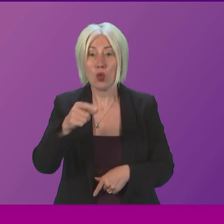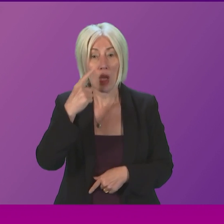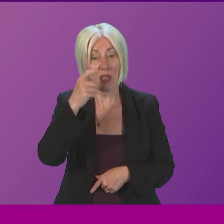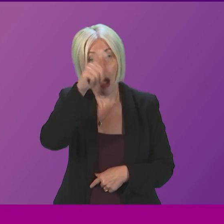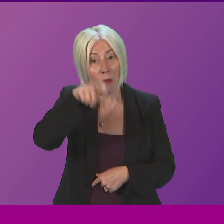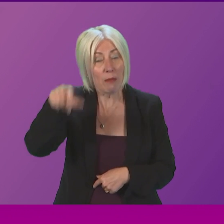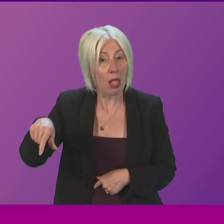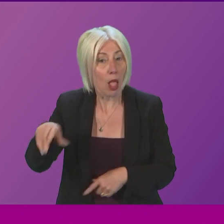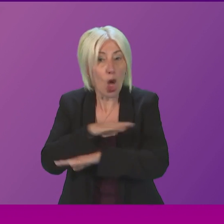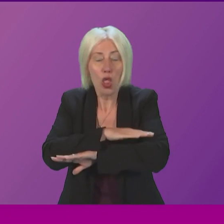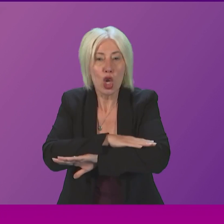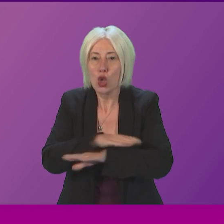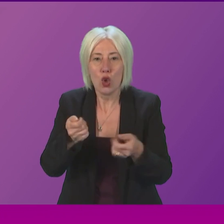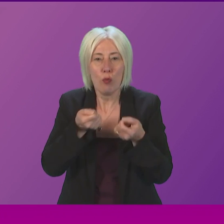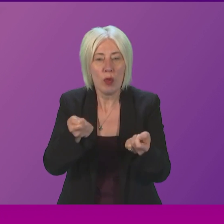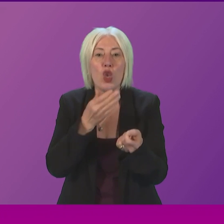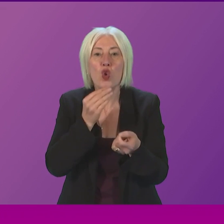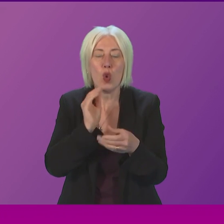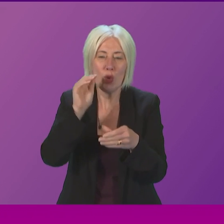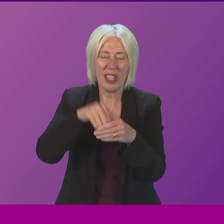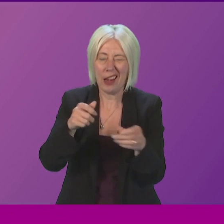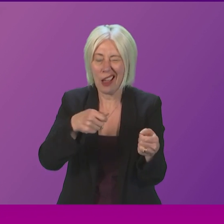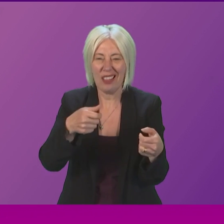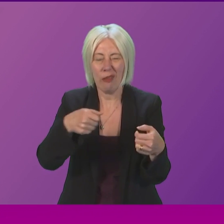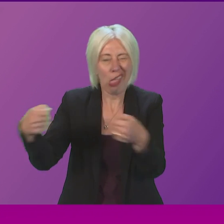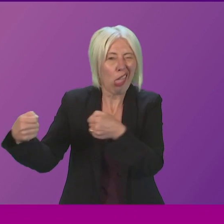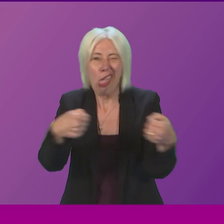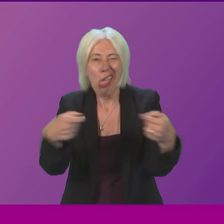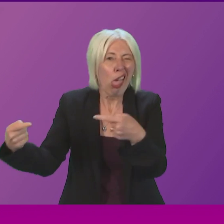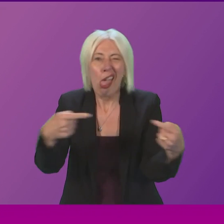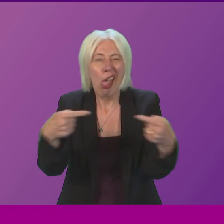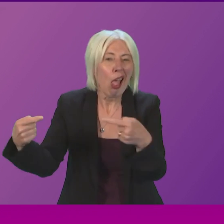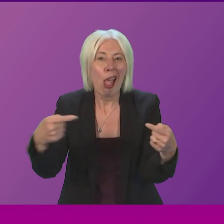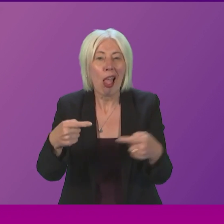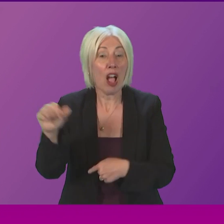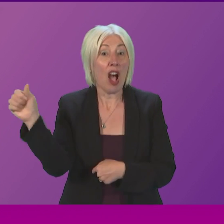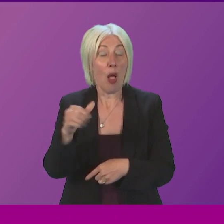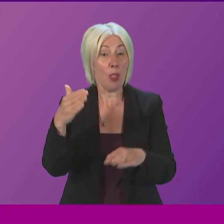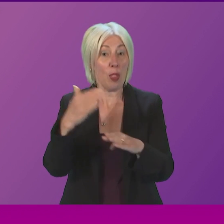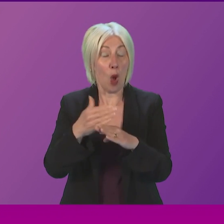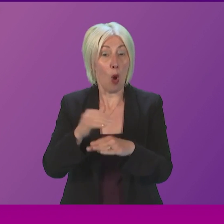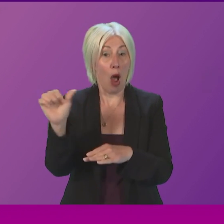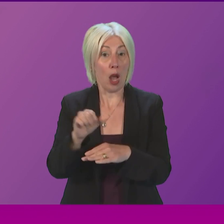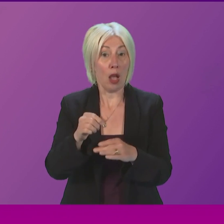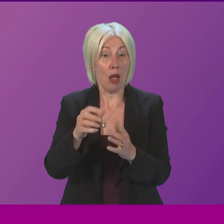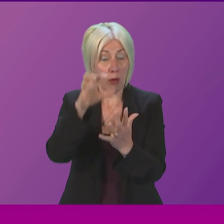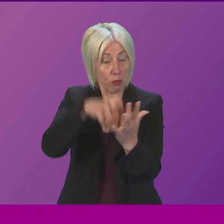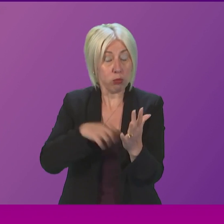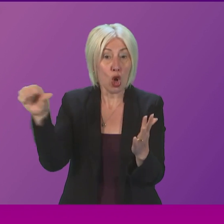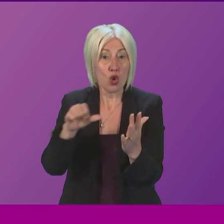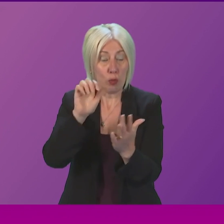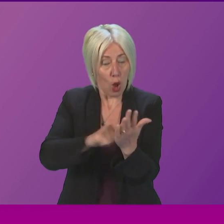people should not be treated as collateral in this dispute, and that their work should be properly assessed and